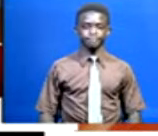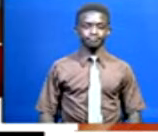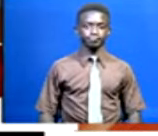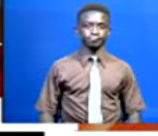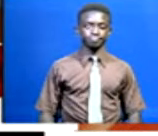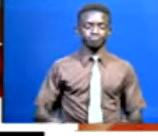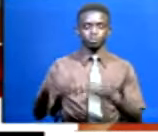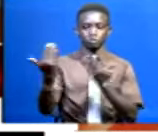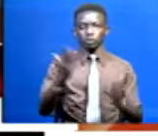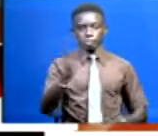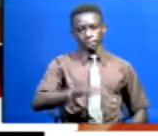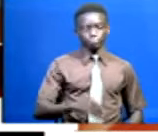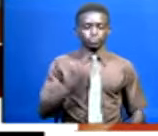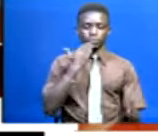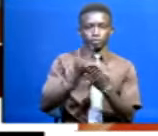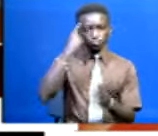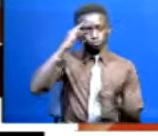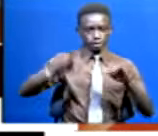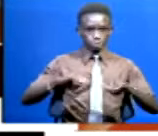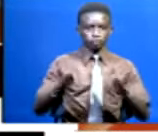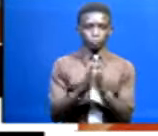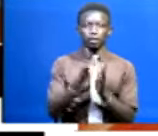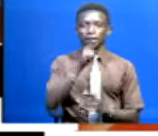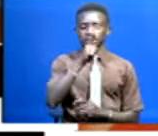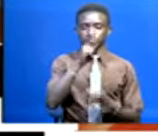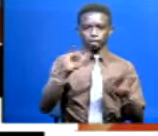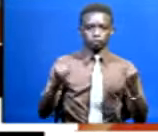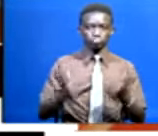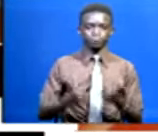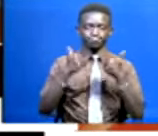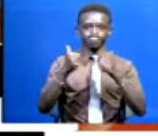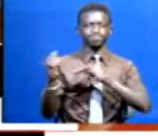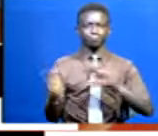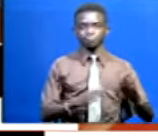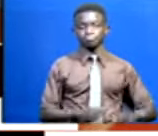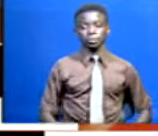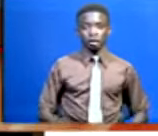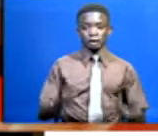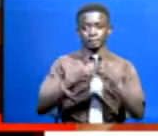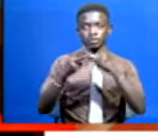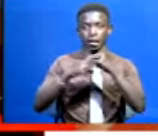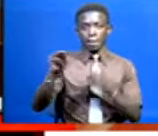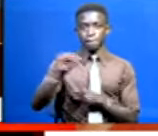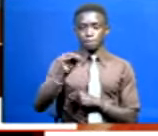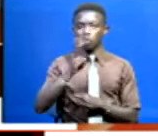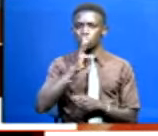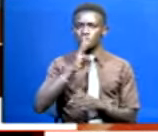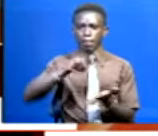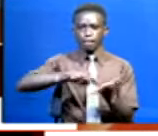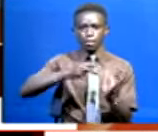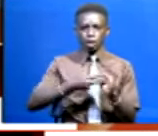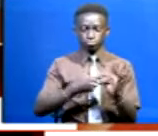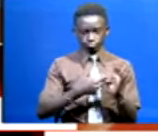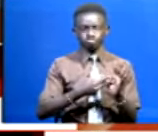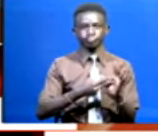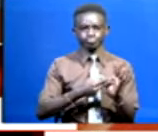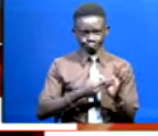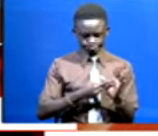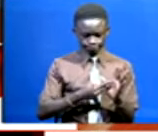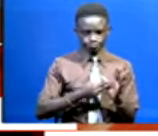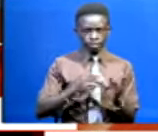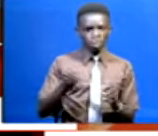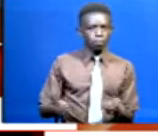Welcome back. Thank you for staying with Lunchtime News. Now, a 17 million shilling water project has been launched in Daaba village